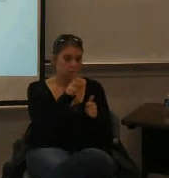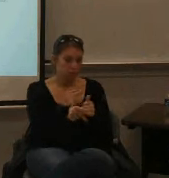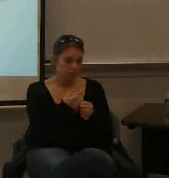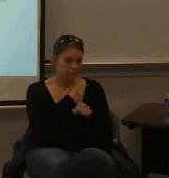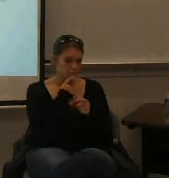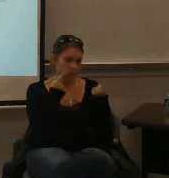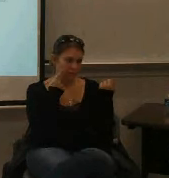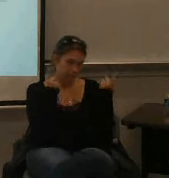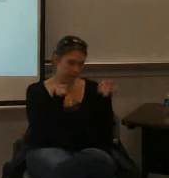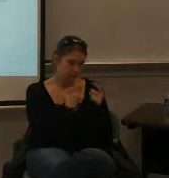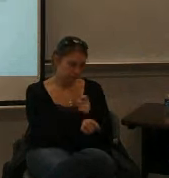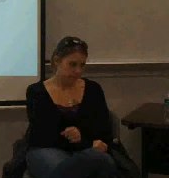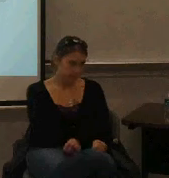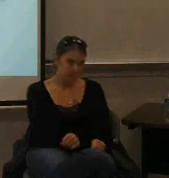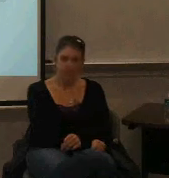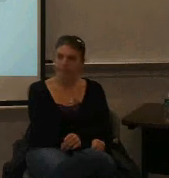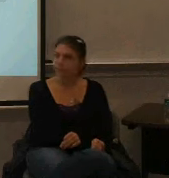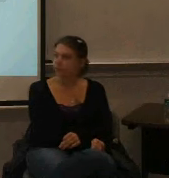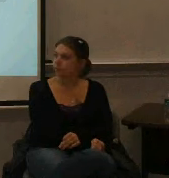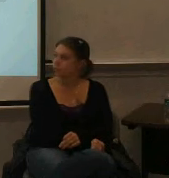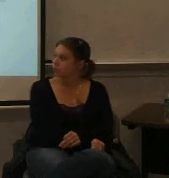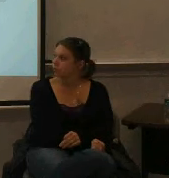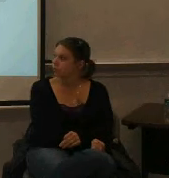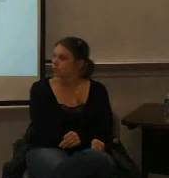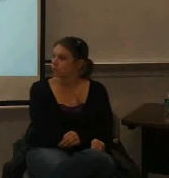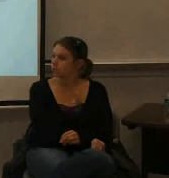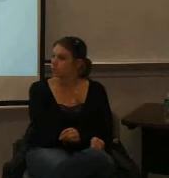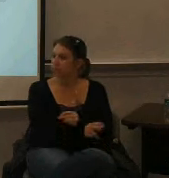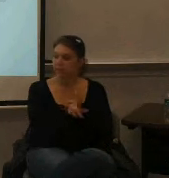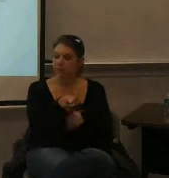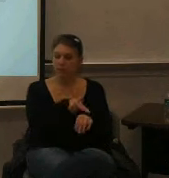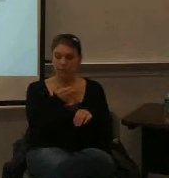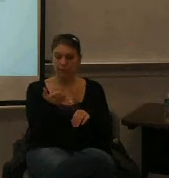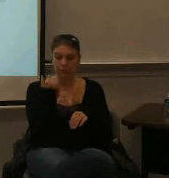on these things. The typical thing is if